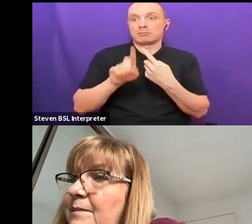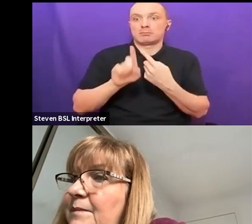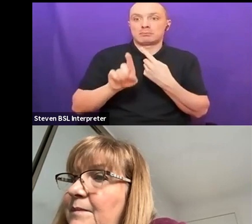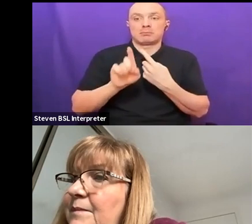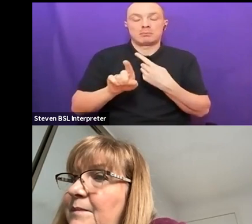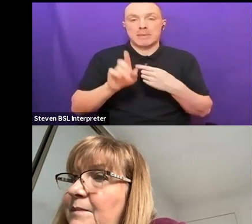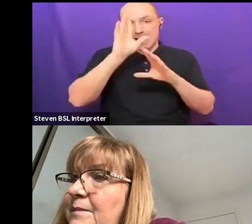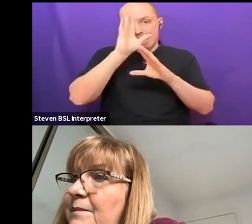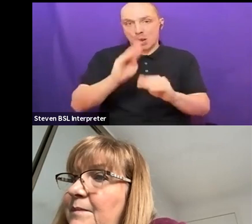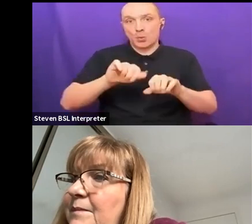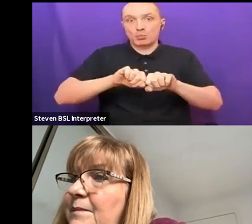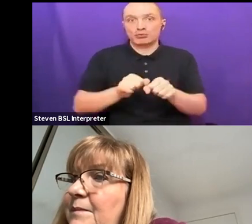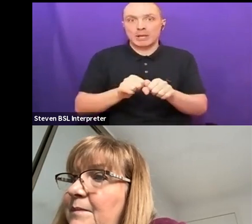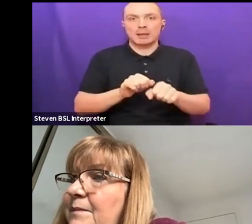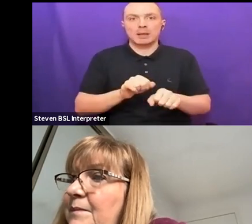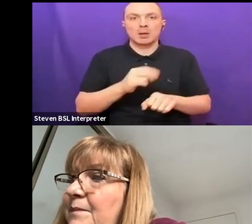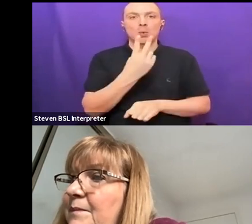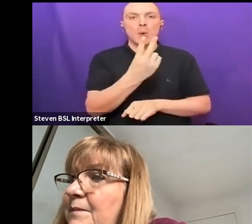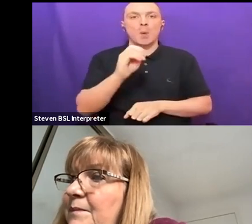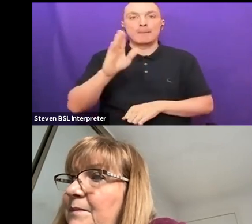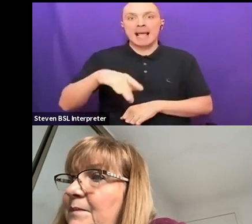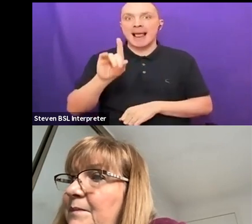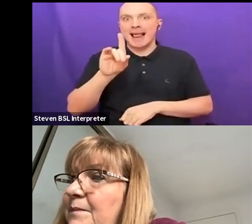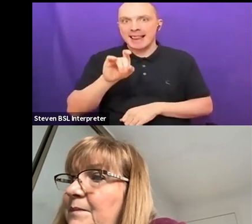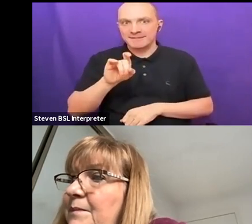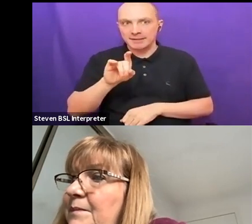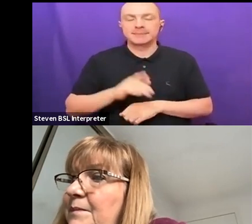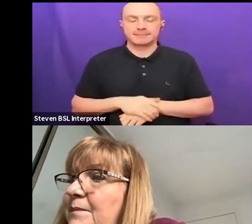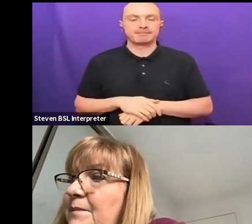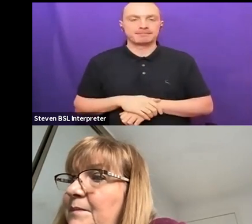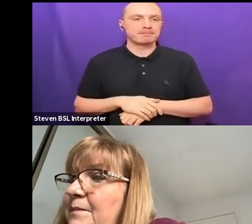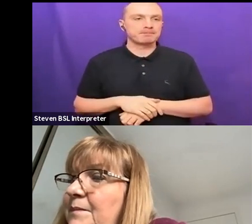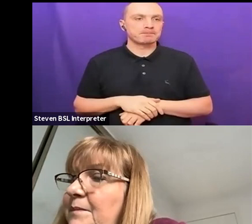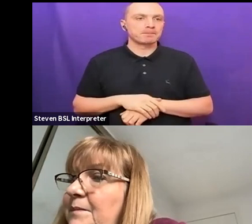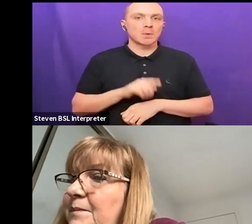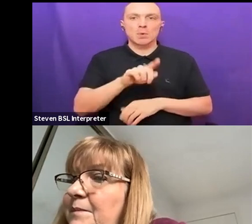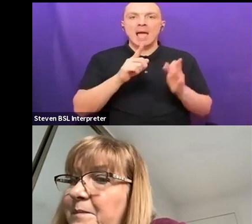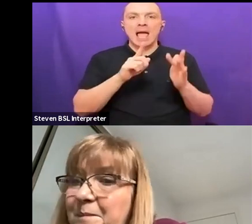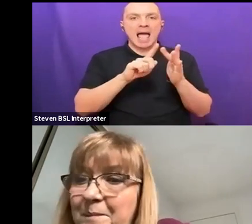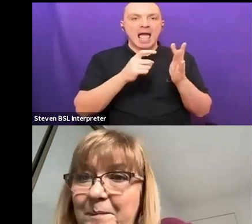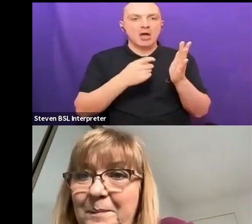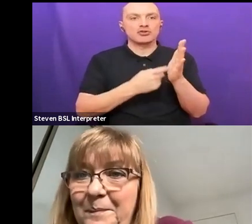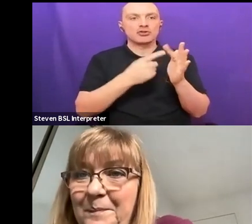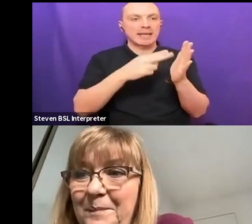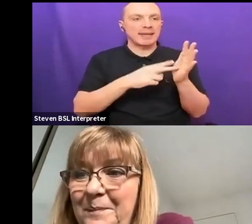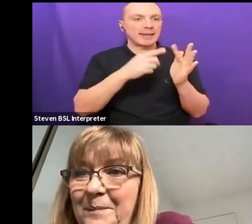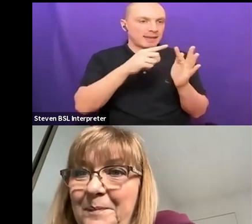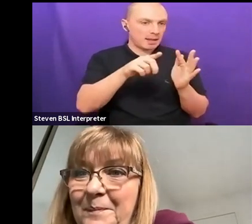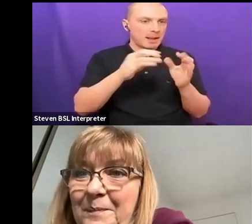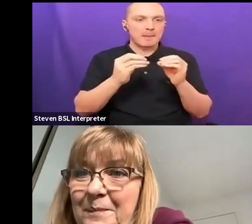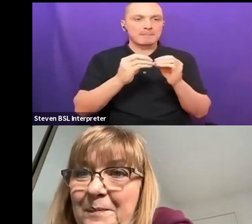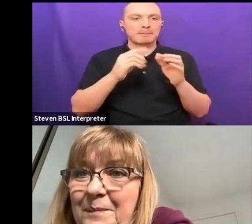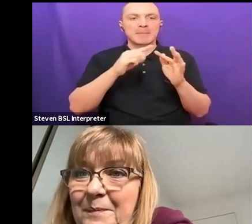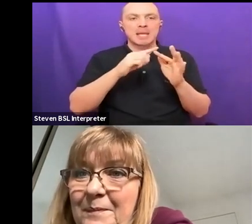get started. Why don't I hand over first of all to Irene Buteman, who will talk about the 20-minute neighbourhood concept. Irene, over to